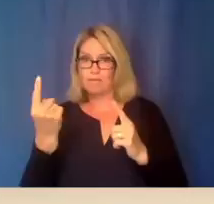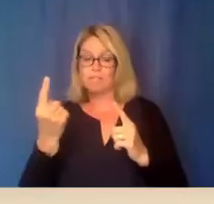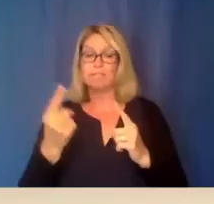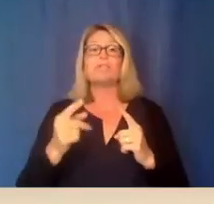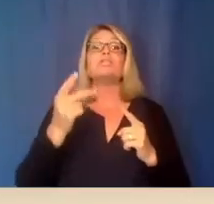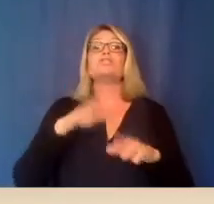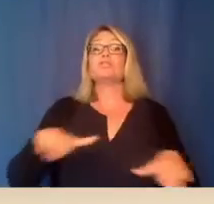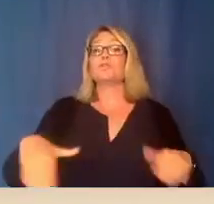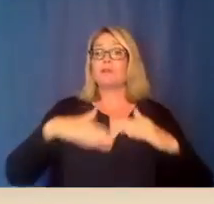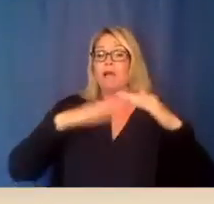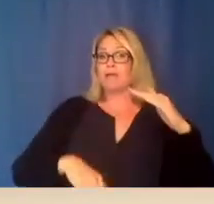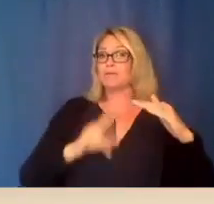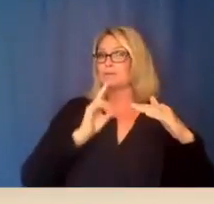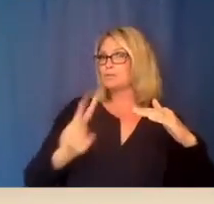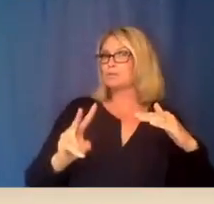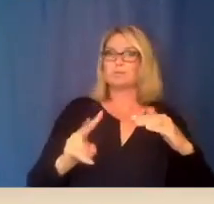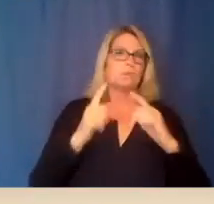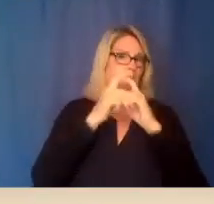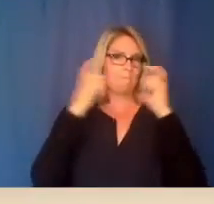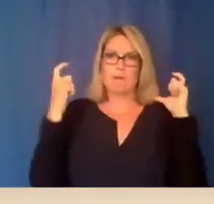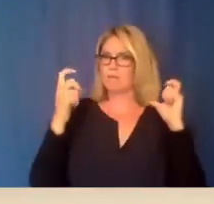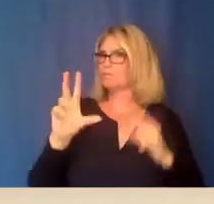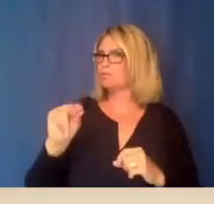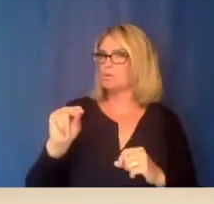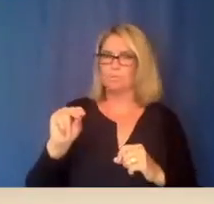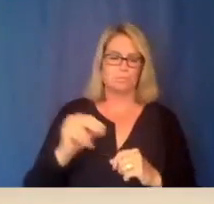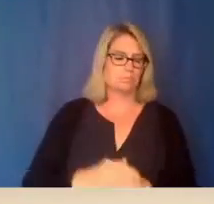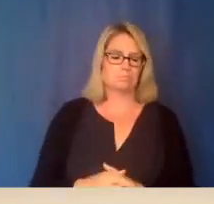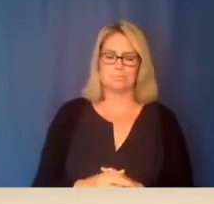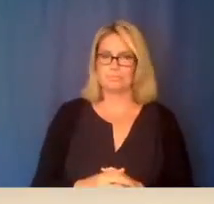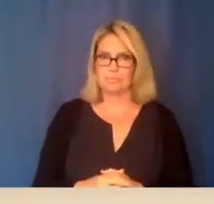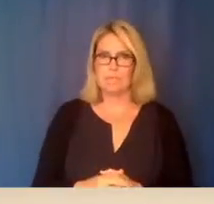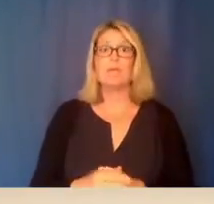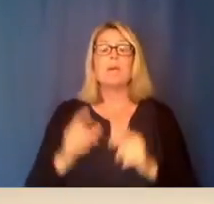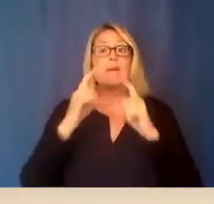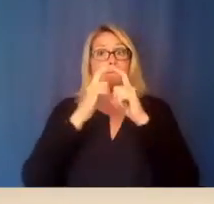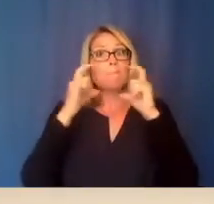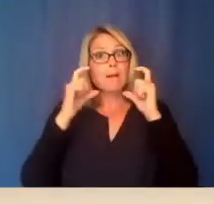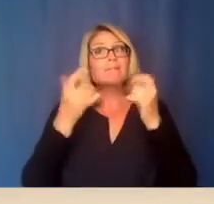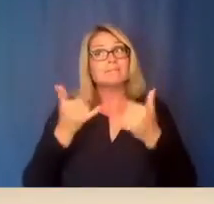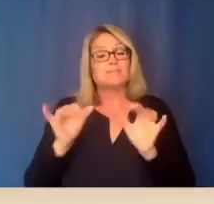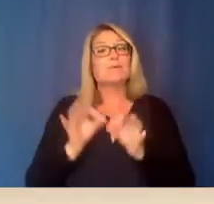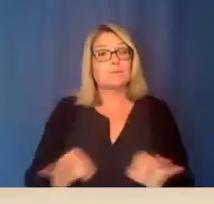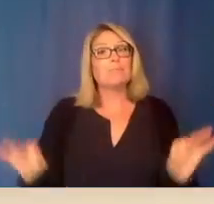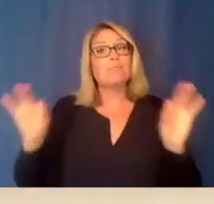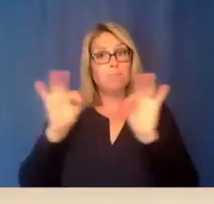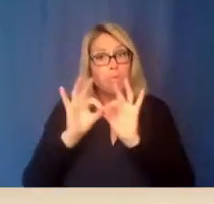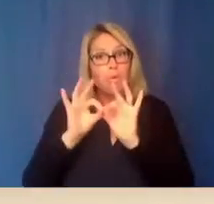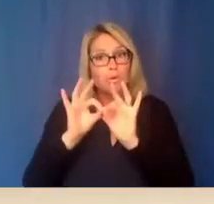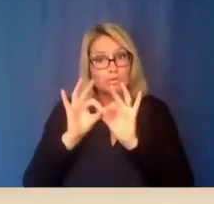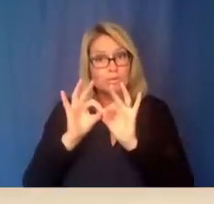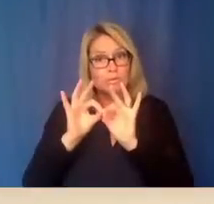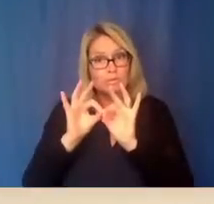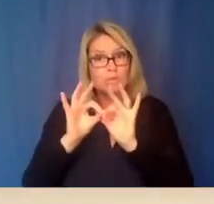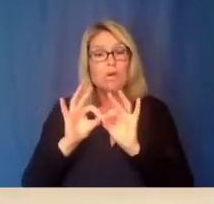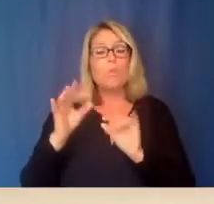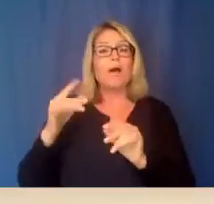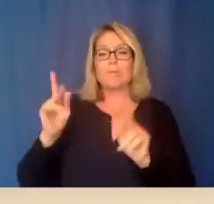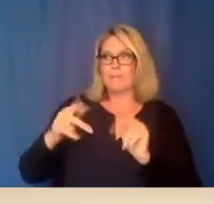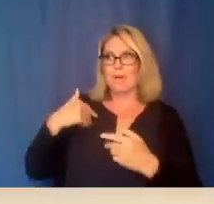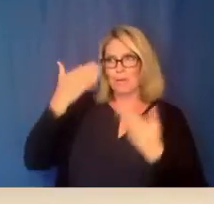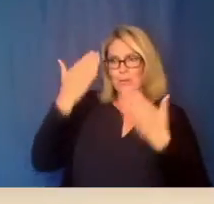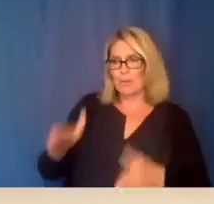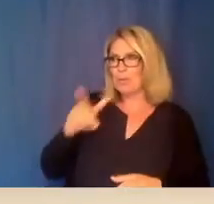under the age of 2. Masks do remain an important layer of protection when we are around people who we do not